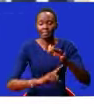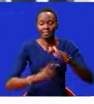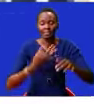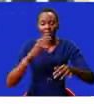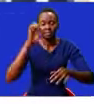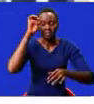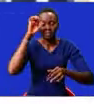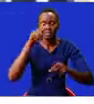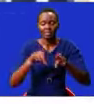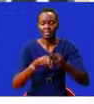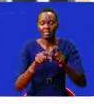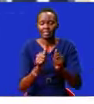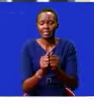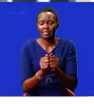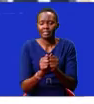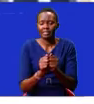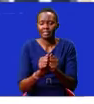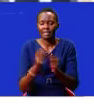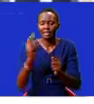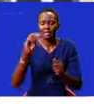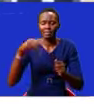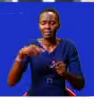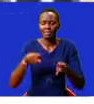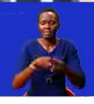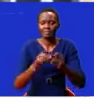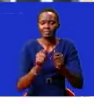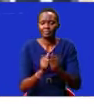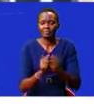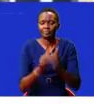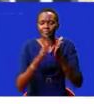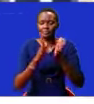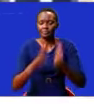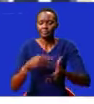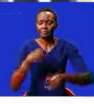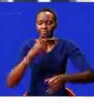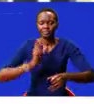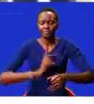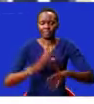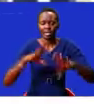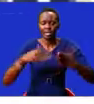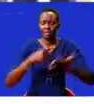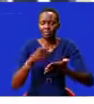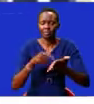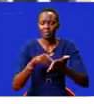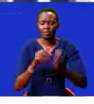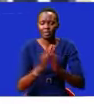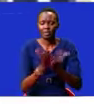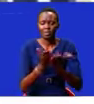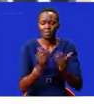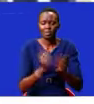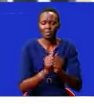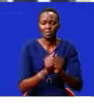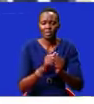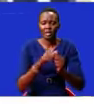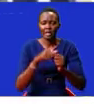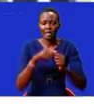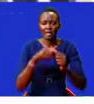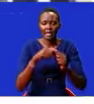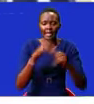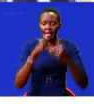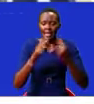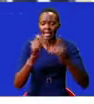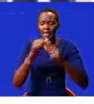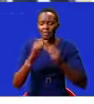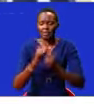members of government we're challenging the top Min officials to tell us how these books handed up in the forest not in